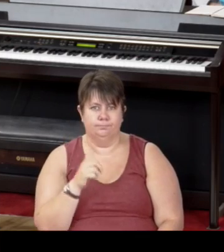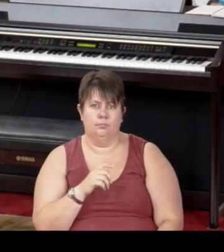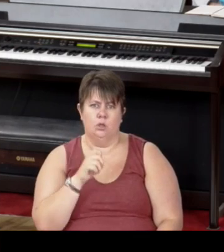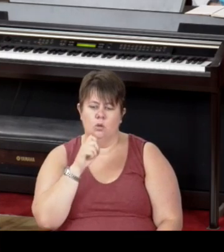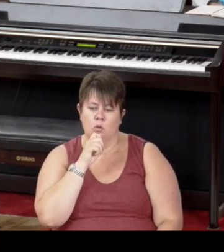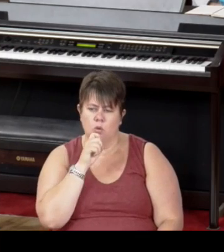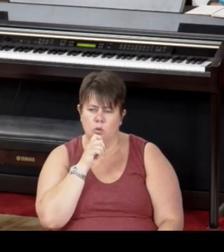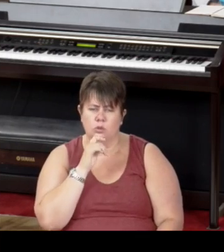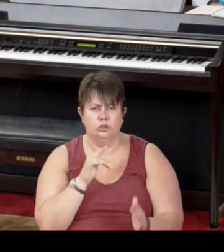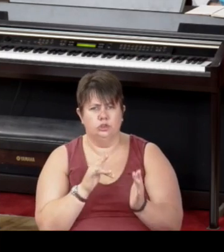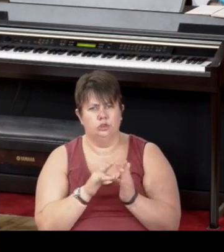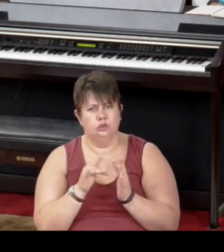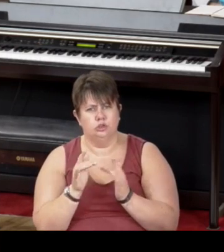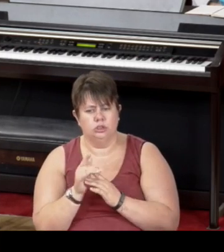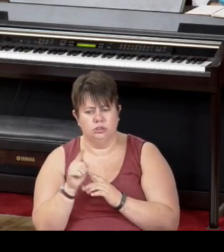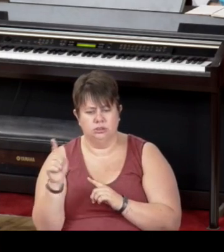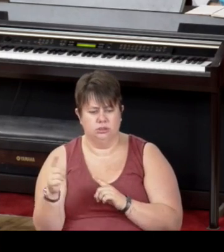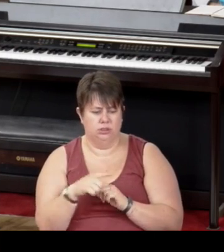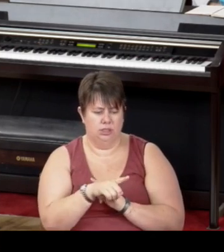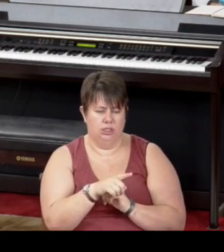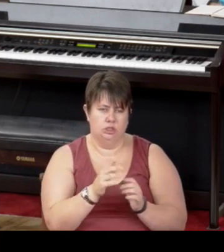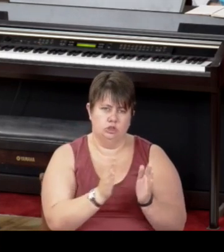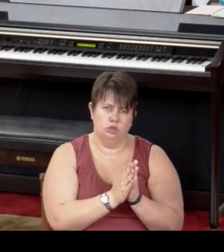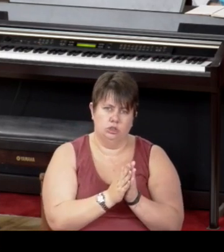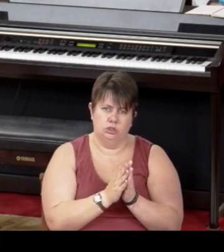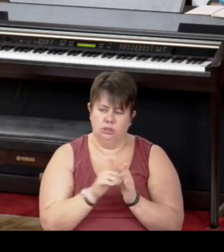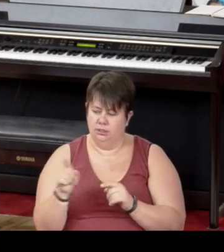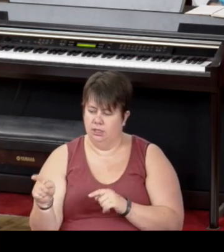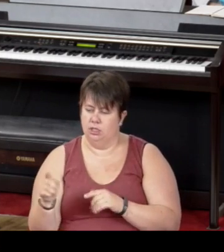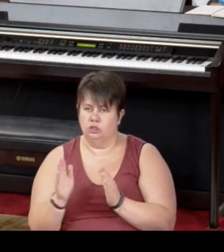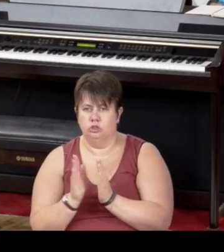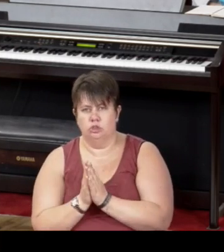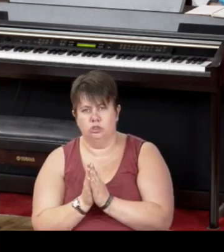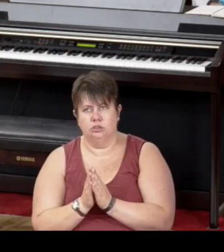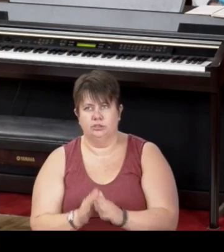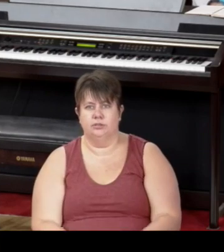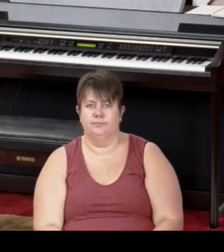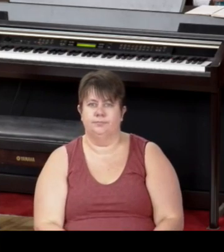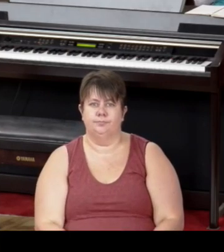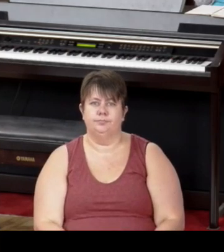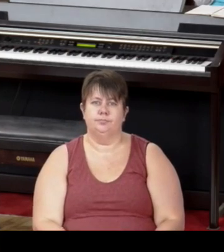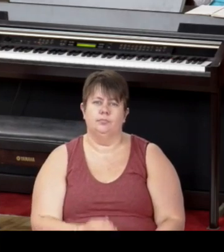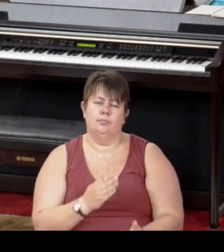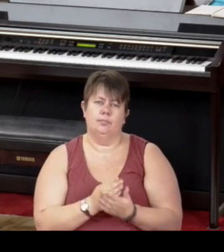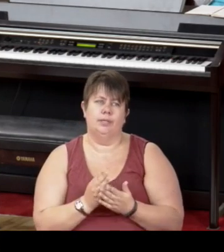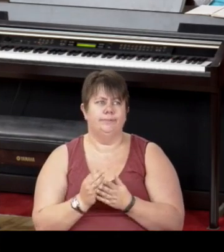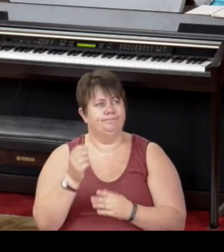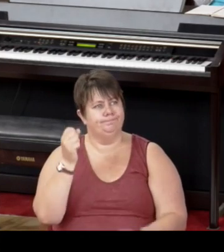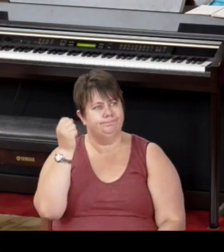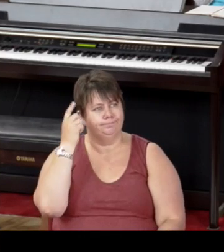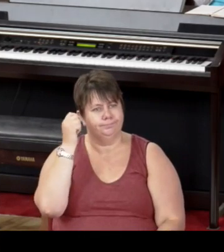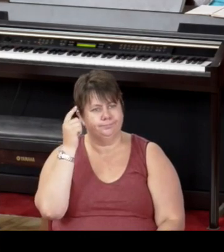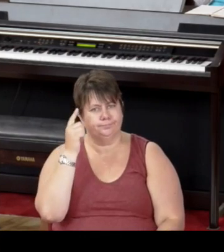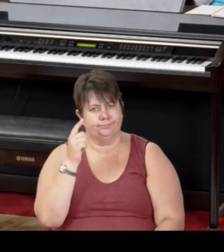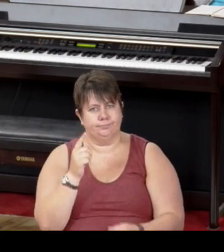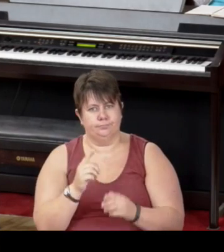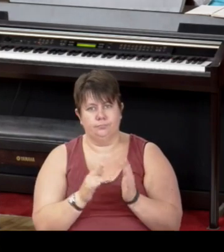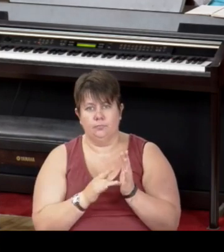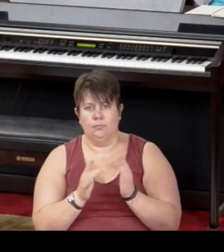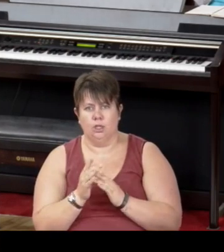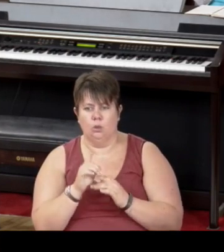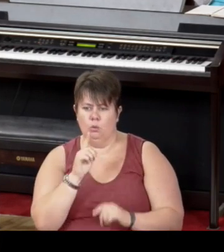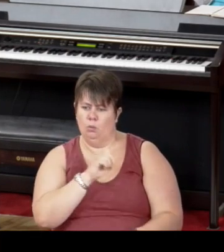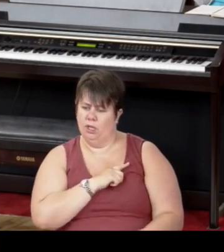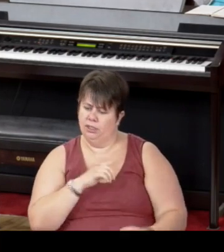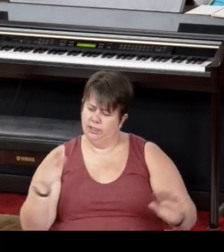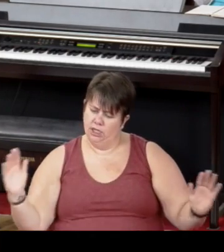is Jesus to each of these churches? And then part of understanding who Jesus is, we do need to ask, why does he encourage